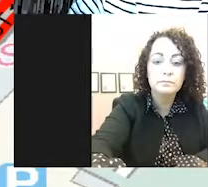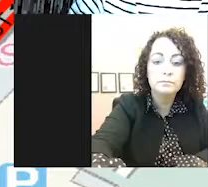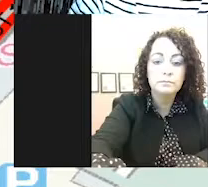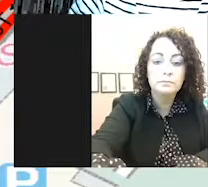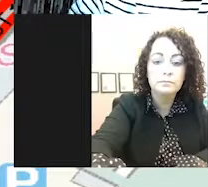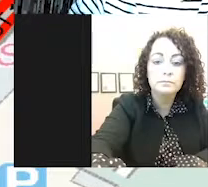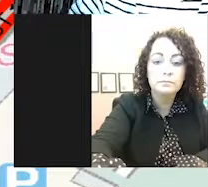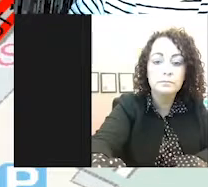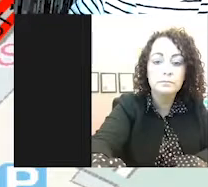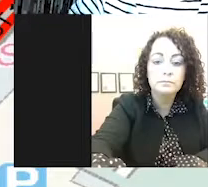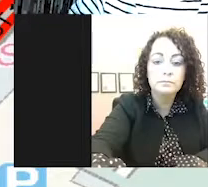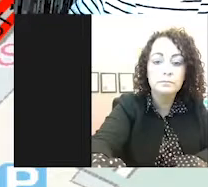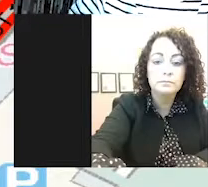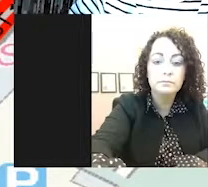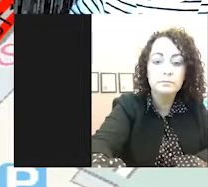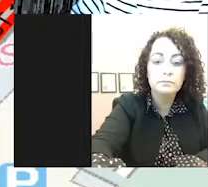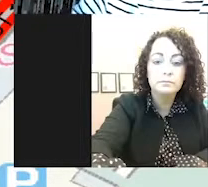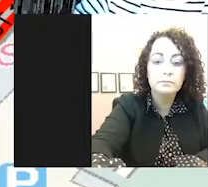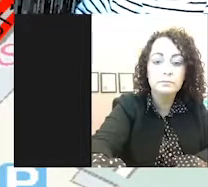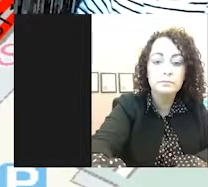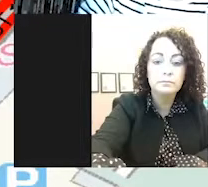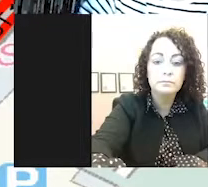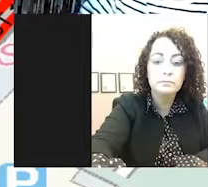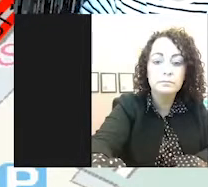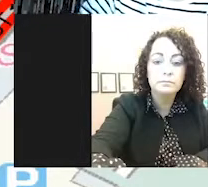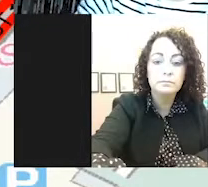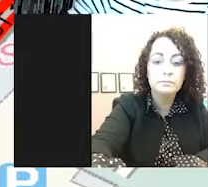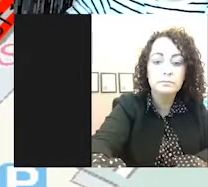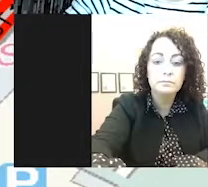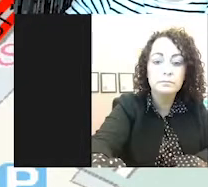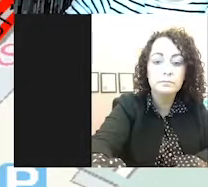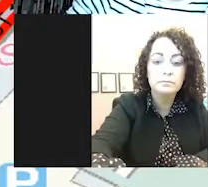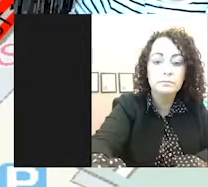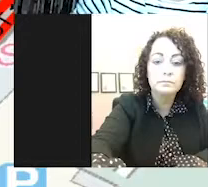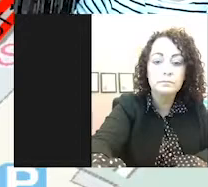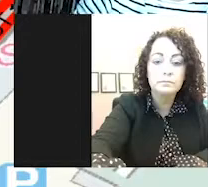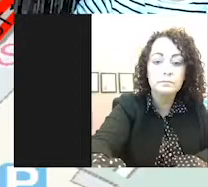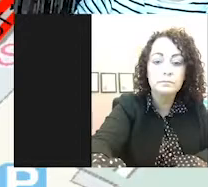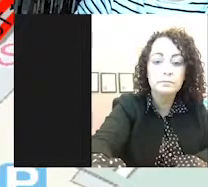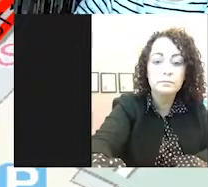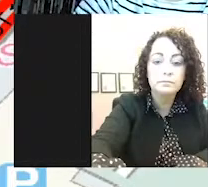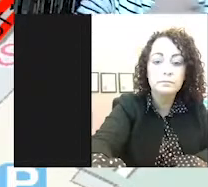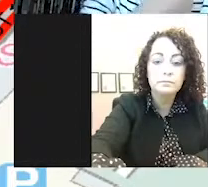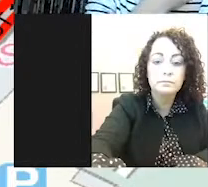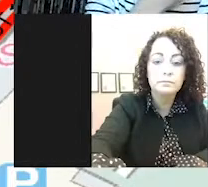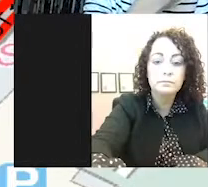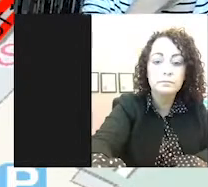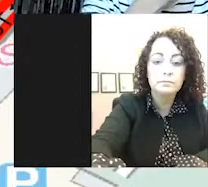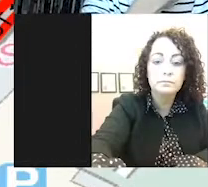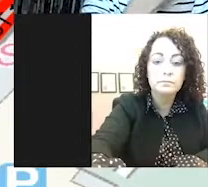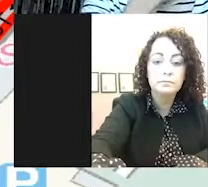on Patrick Street or Rosin Street, they'll stay red and they'll give priority to where there are a number of cars coming. So that's one of the